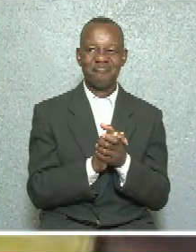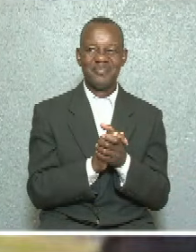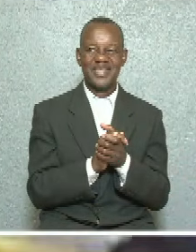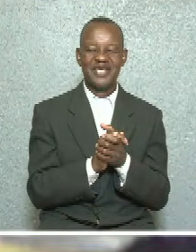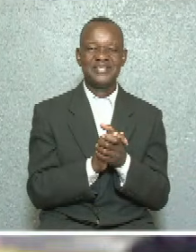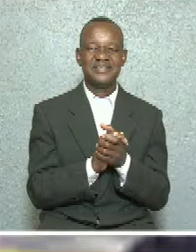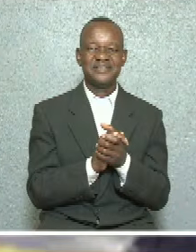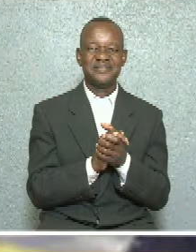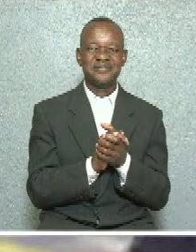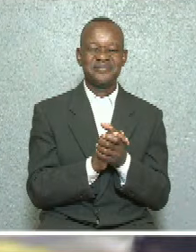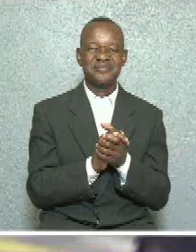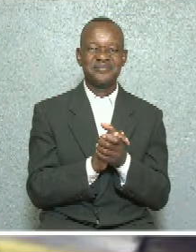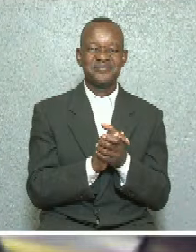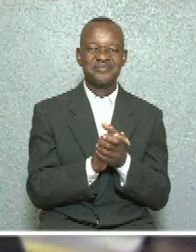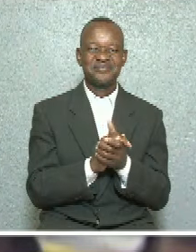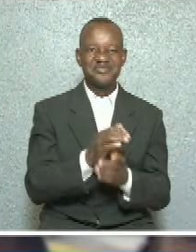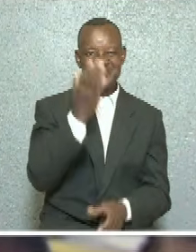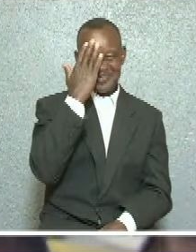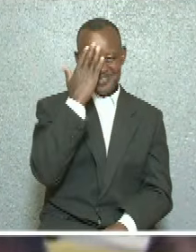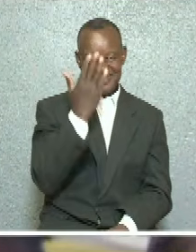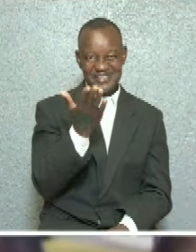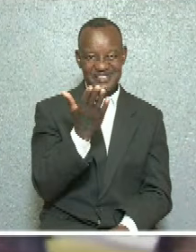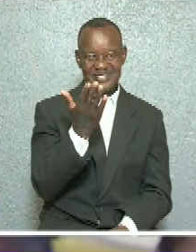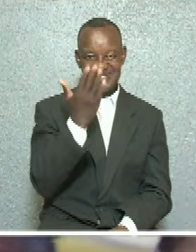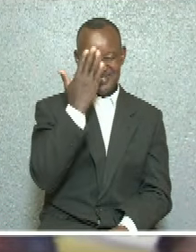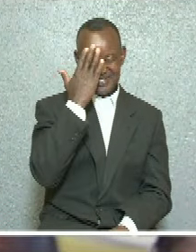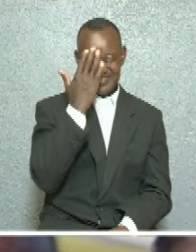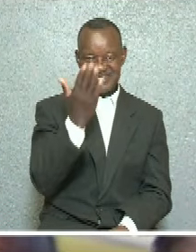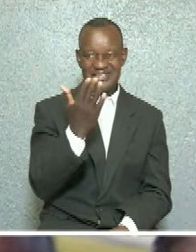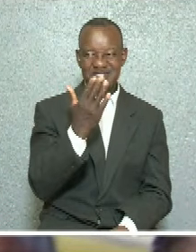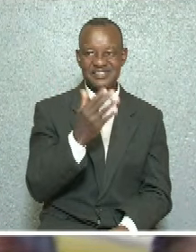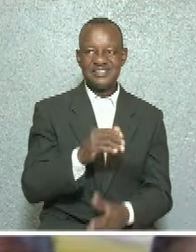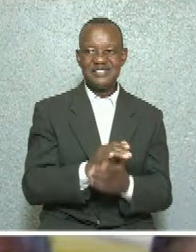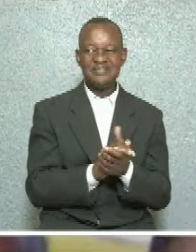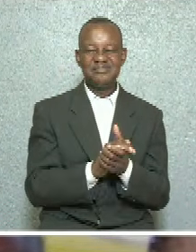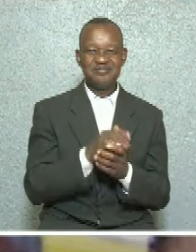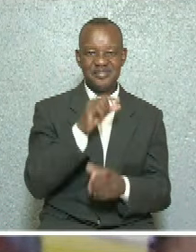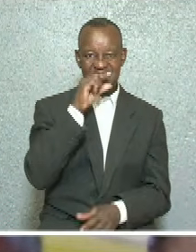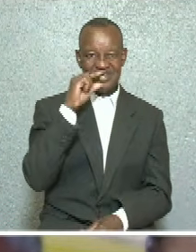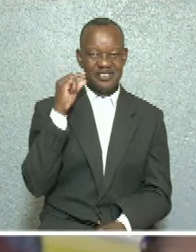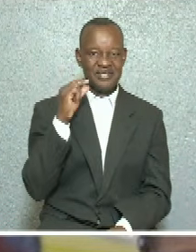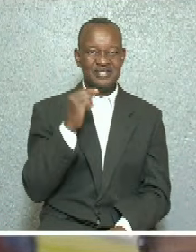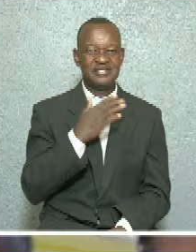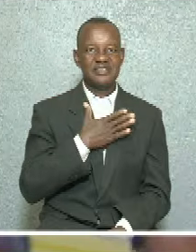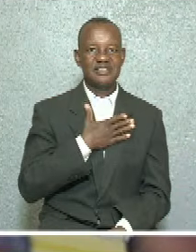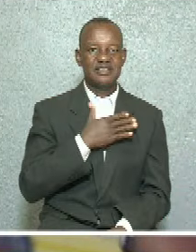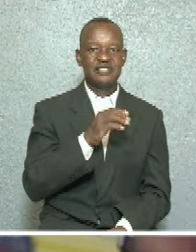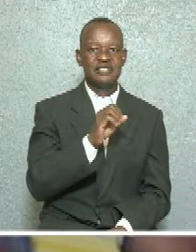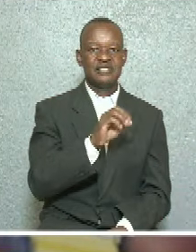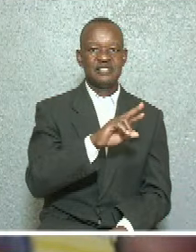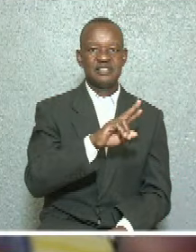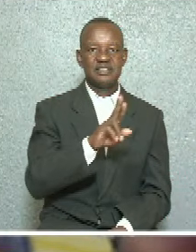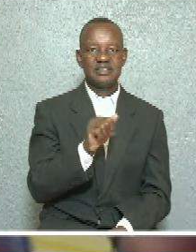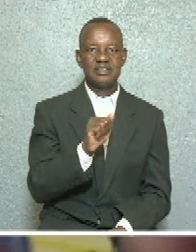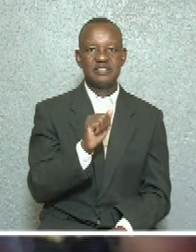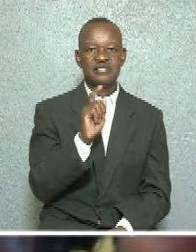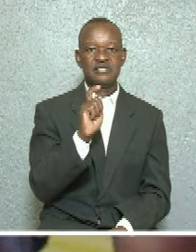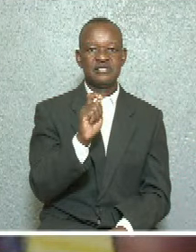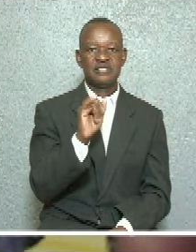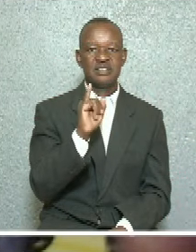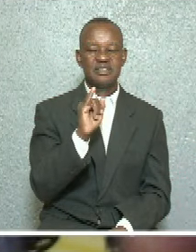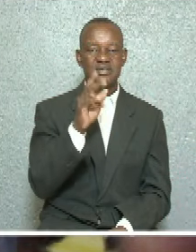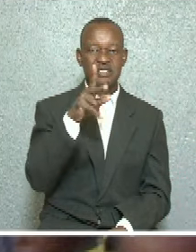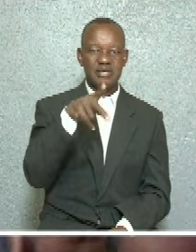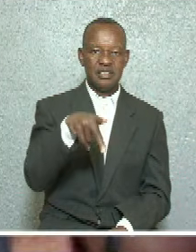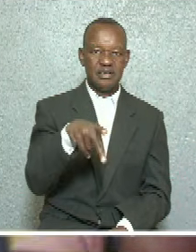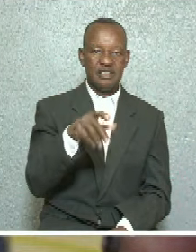Good afternoon, ma'am. Good afternoon. My name is Daniel Shatipamba, and I wanted to ask, the political